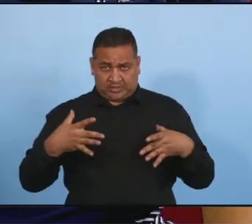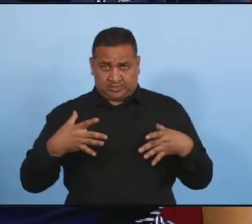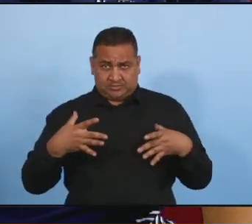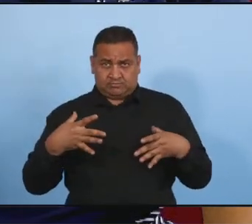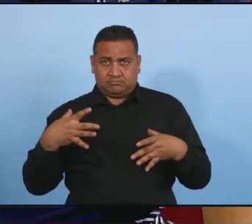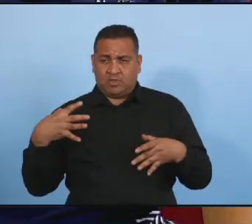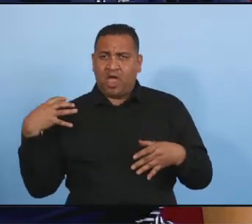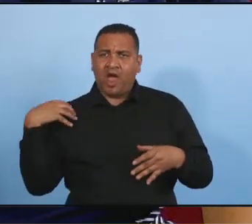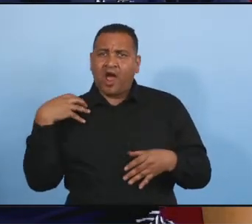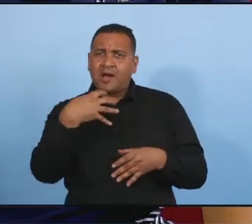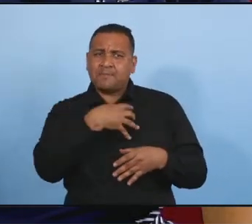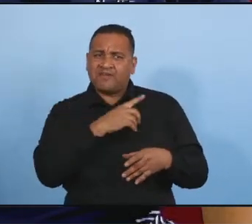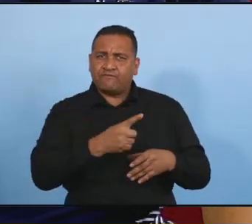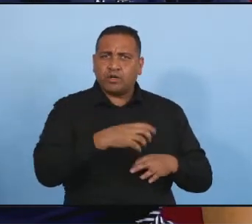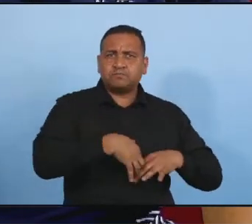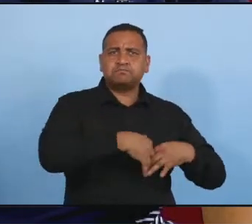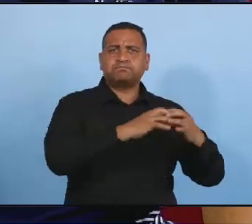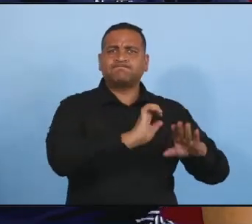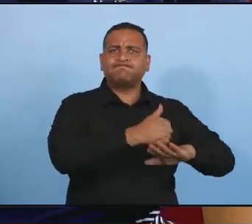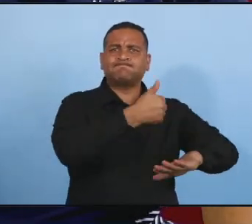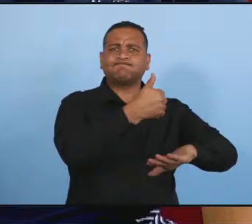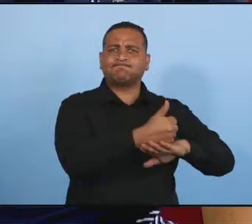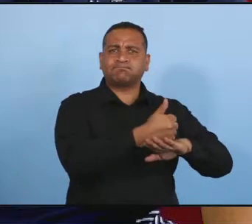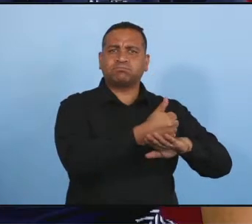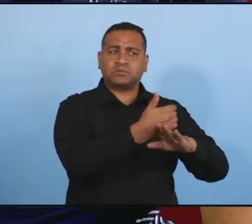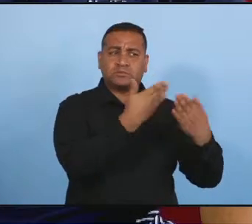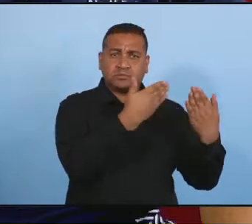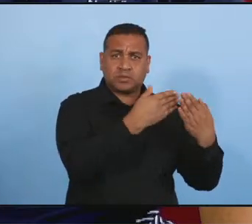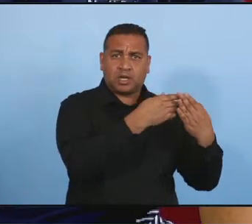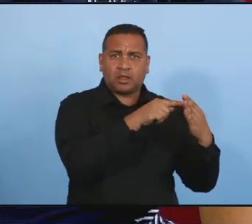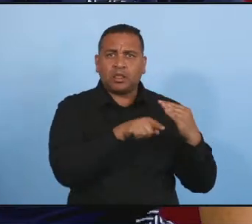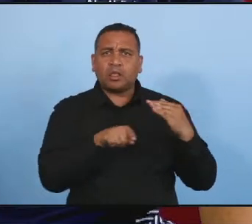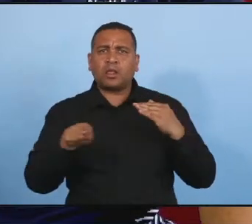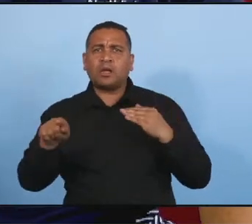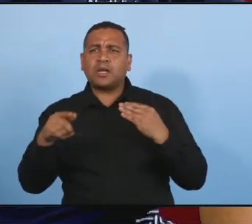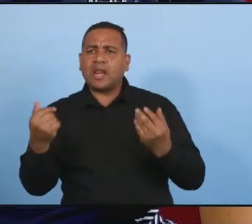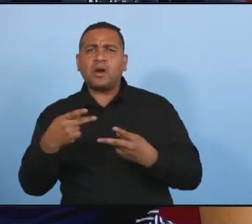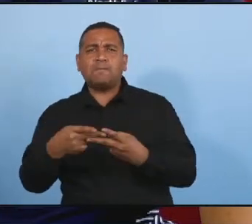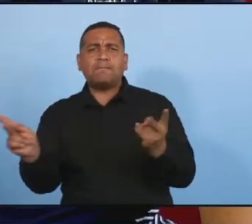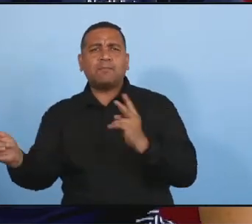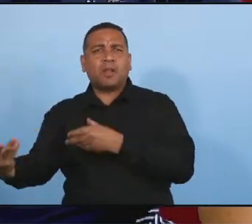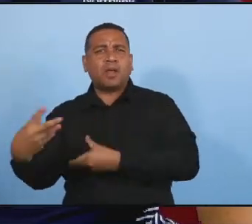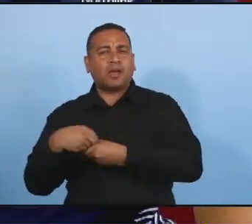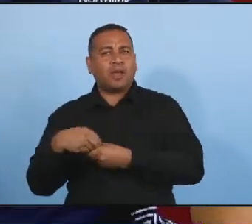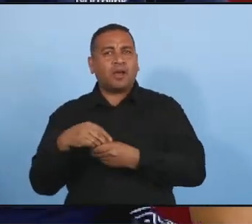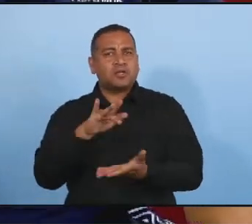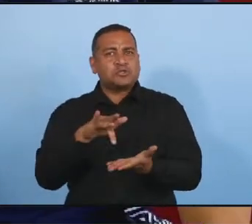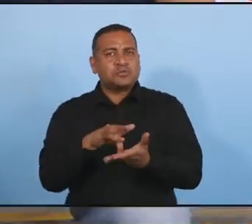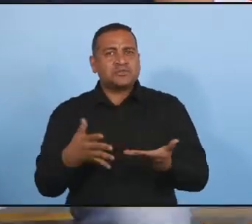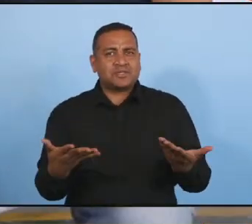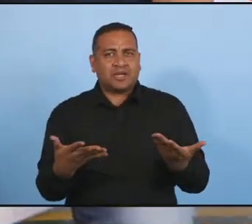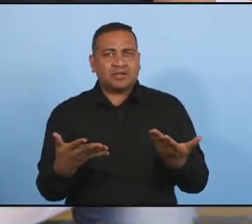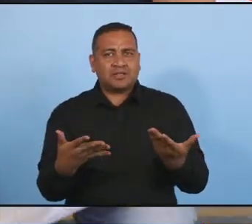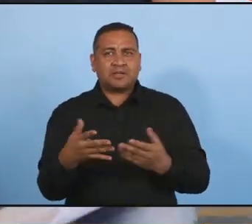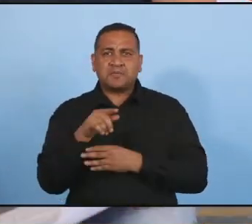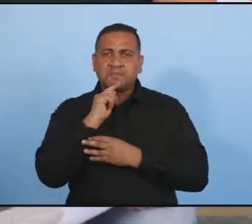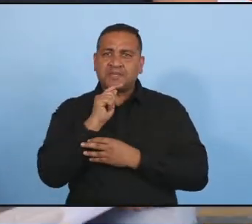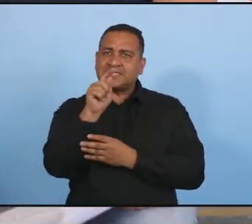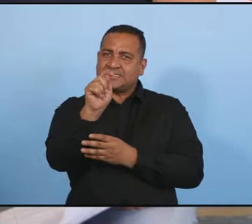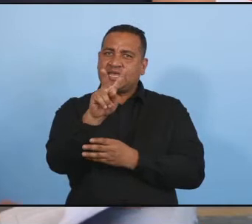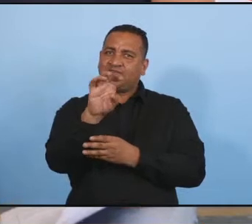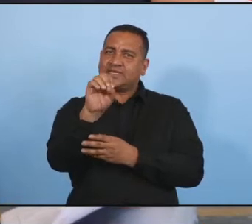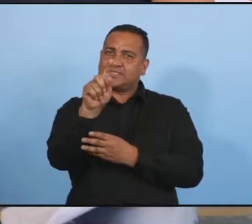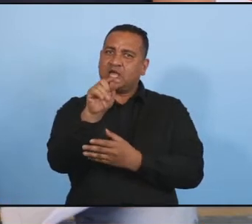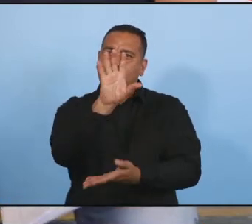became part of the public training centers, or TVET colleges as we know them now.